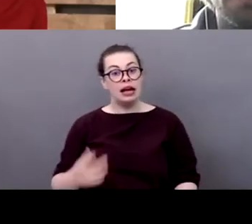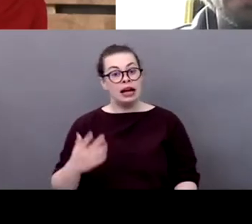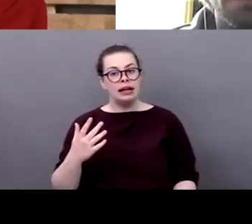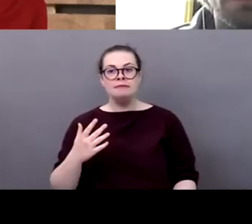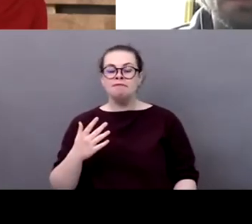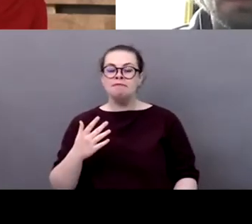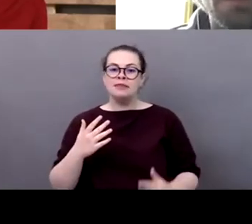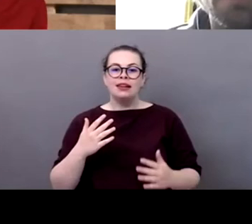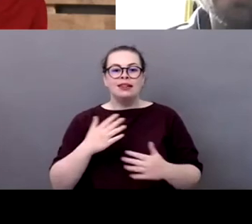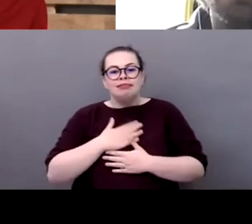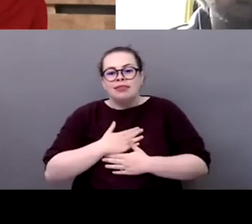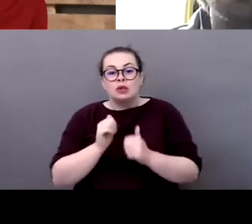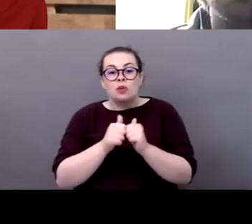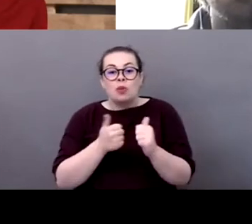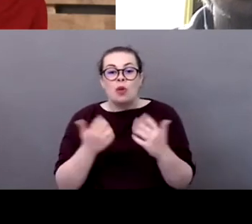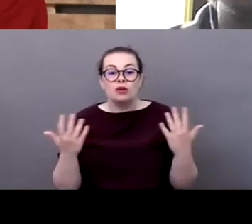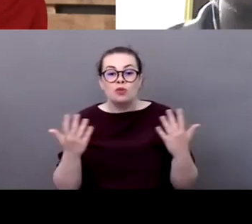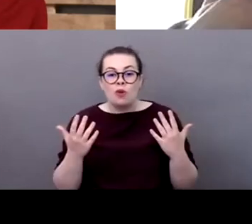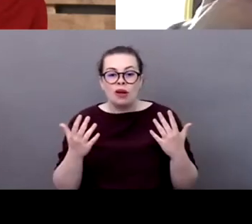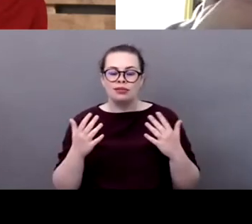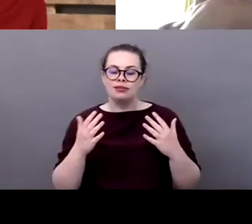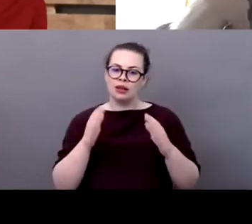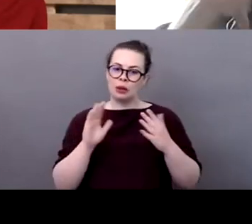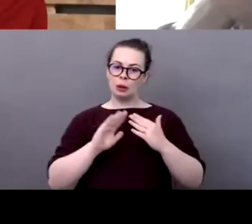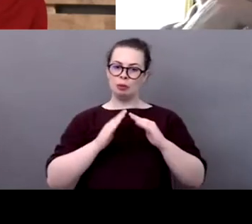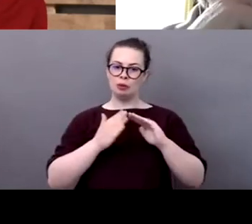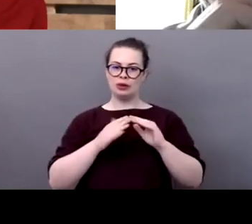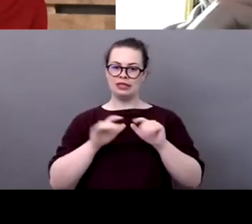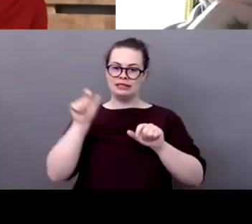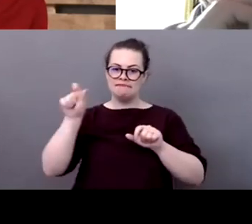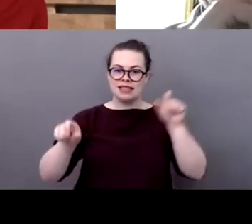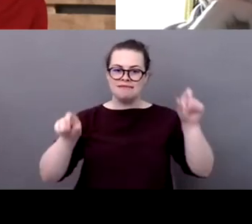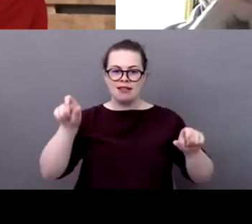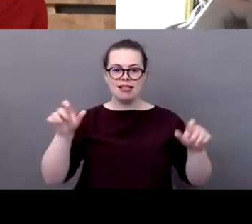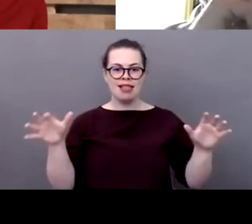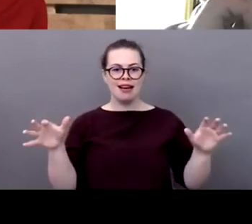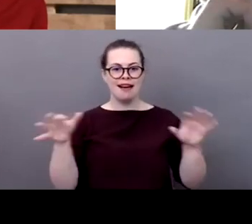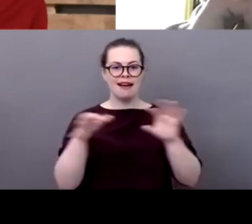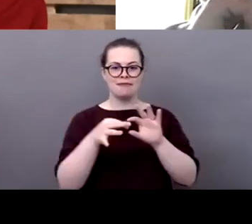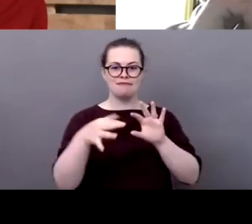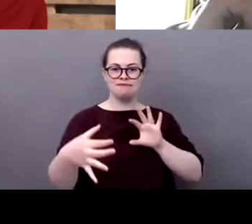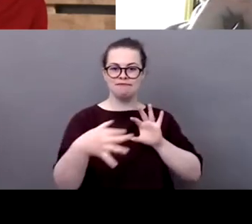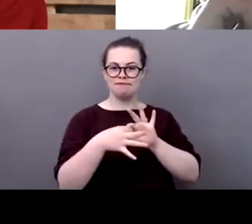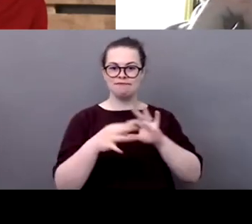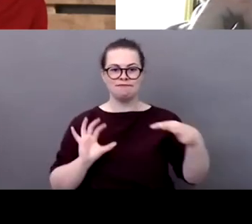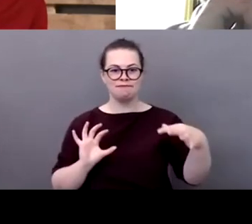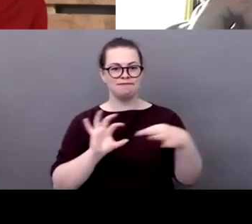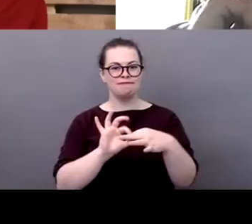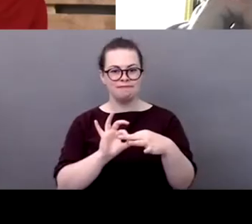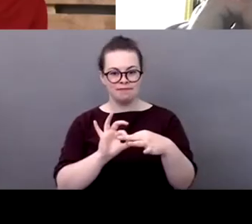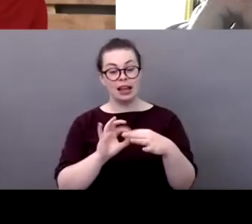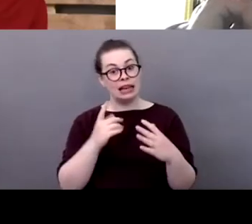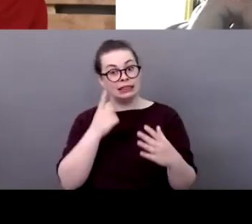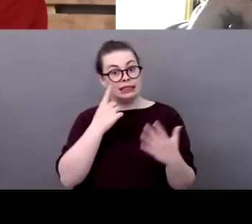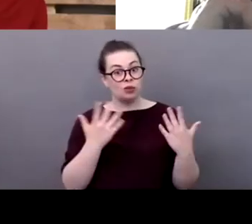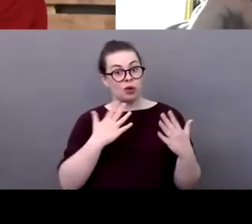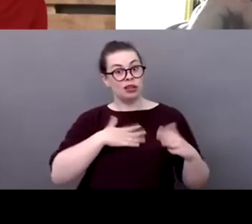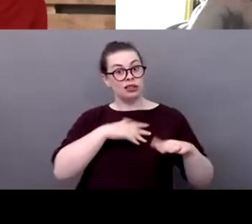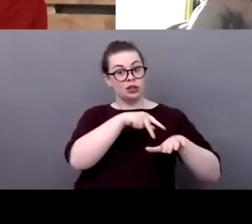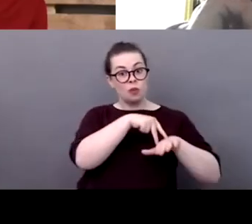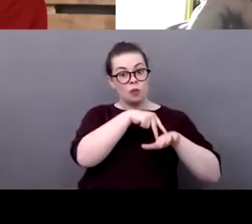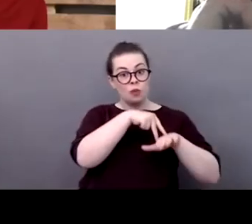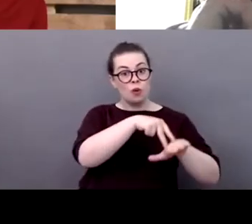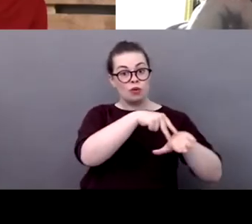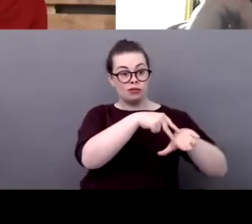exciting to see communities come together to address the issue of waste, both in terms of like marine pollution with plastics, but